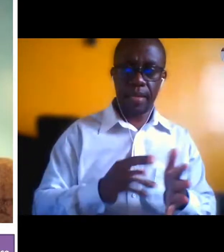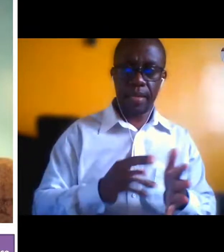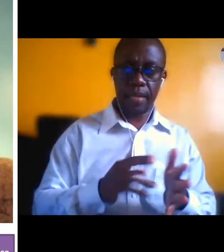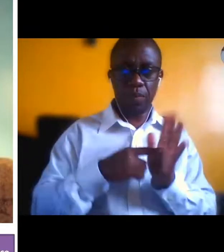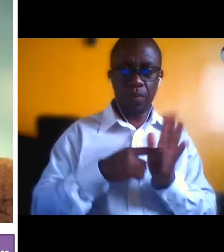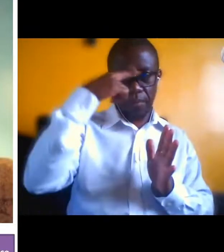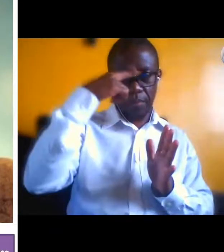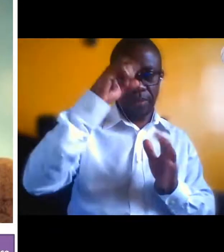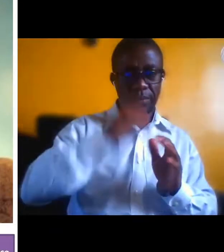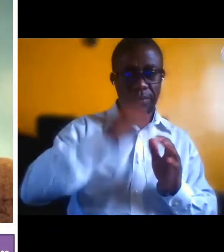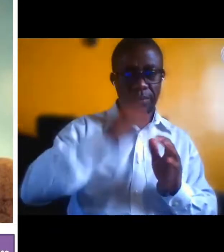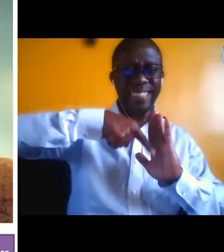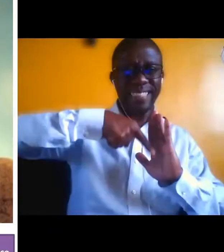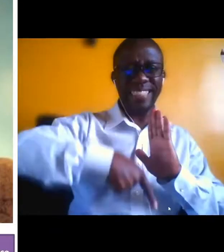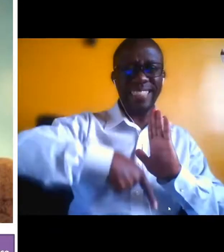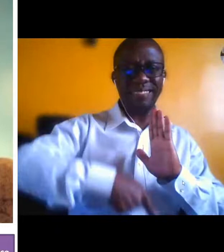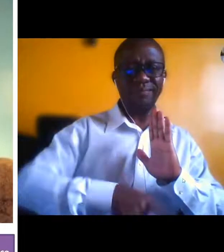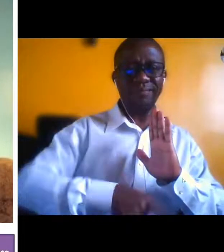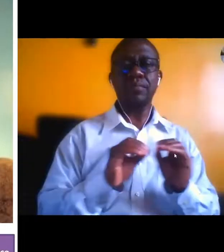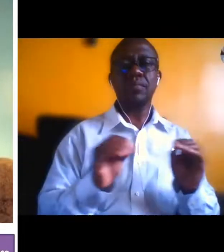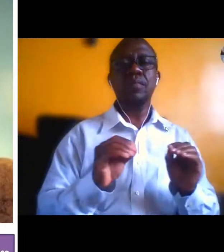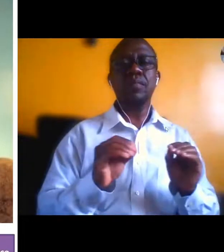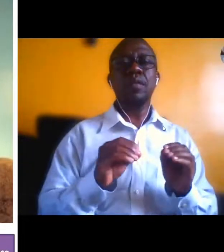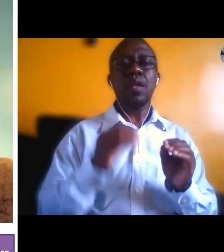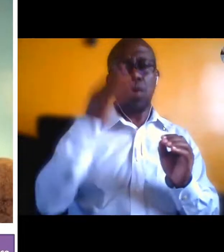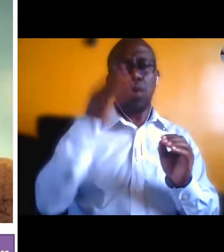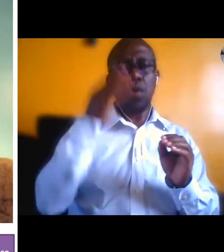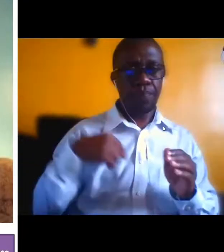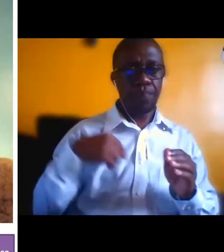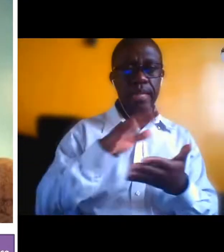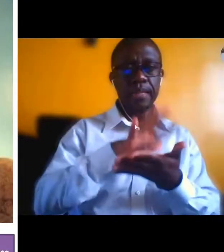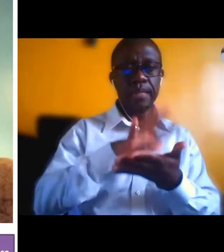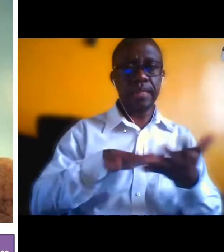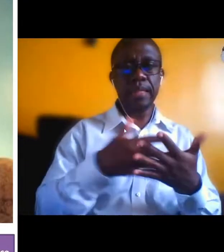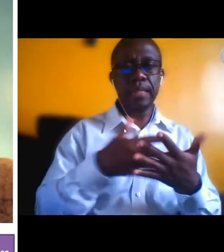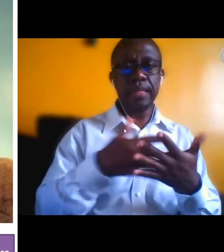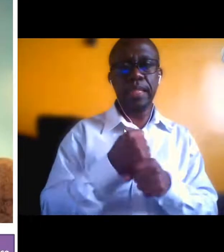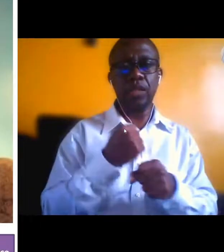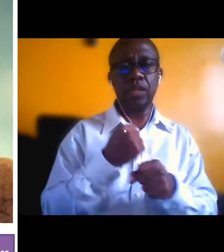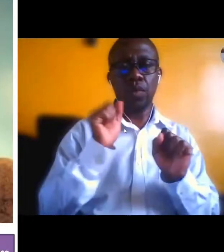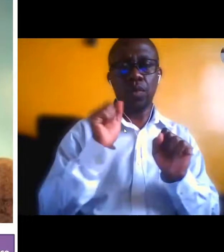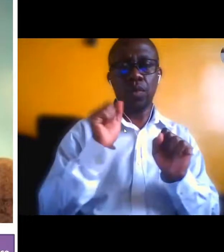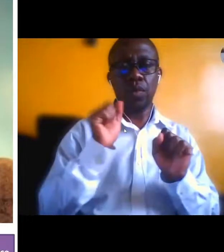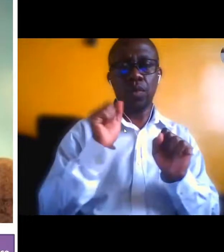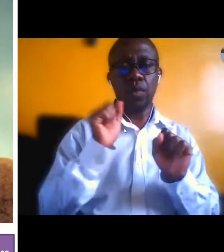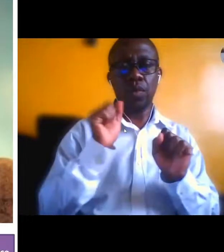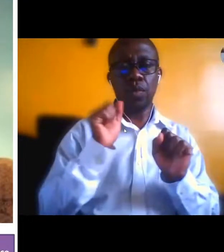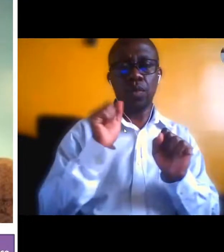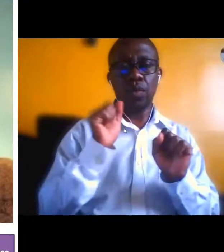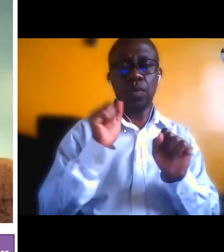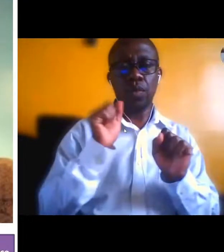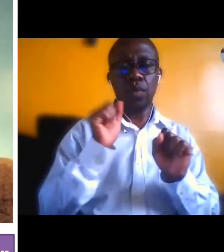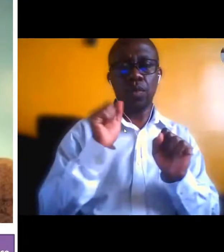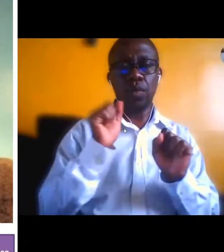can even, maybe because we are a network, agree to have one what you call a CSO